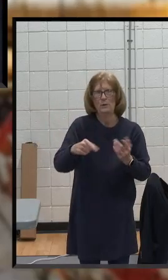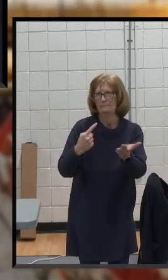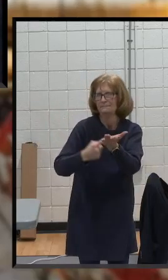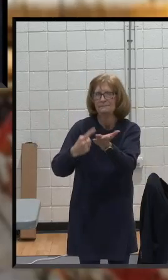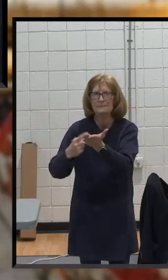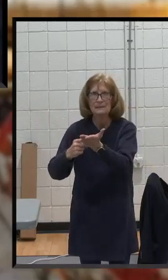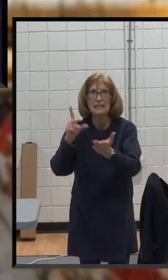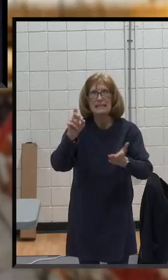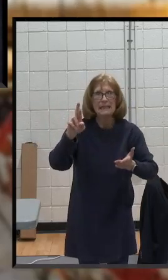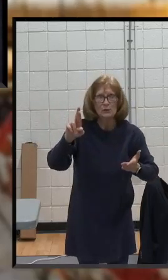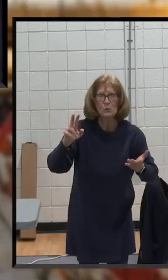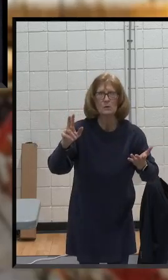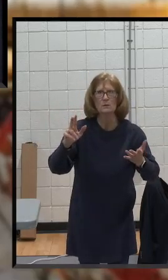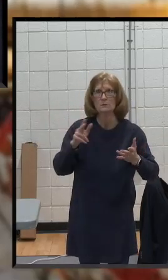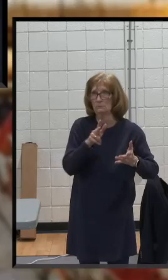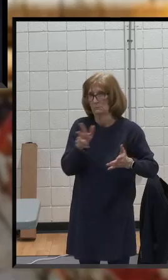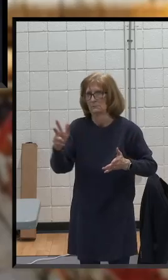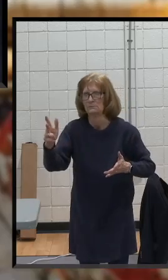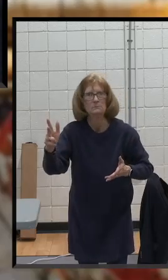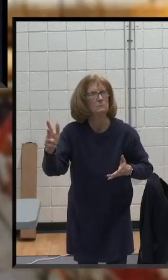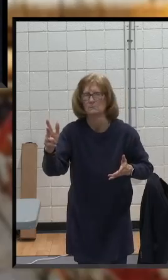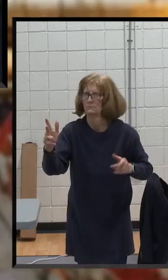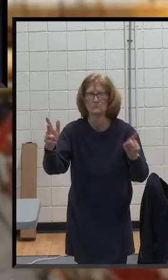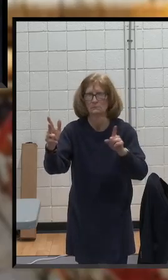trying to find something that works for everybody.